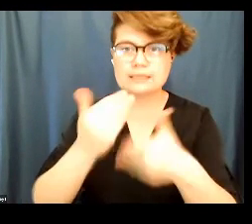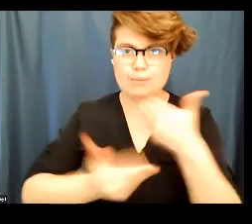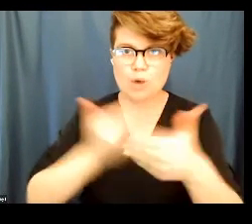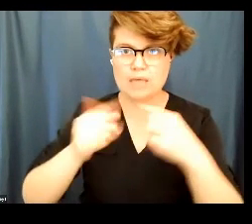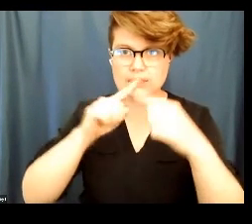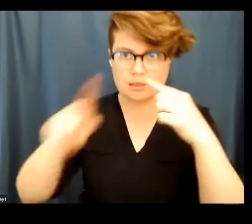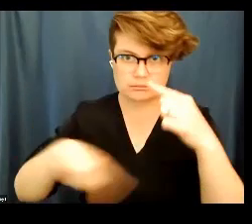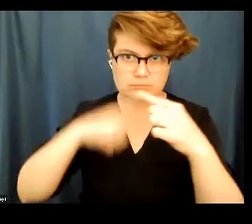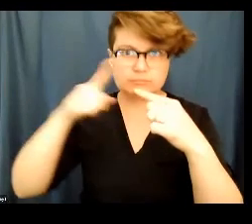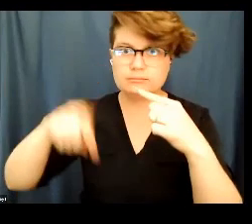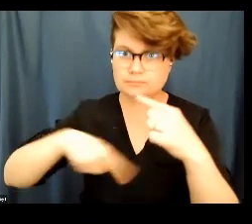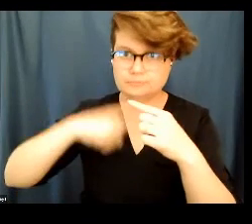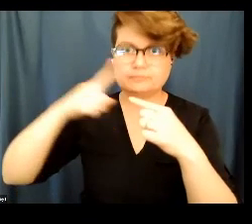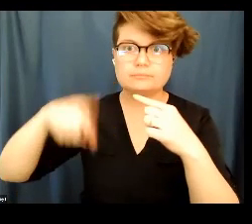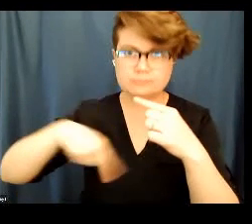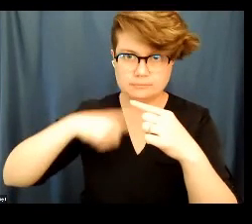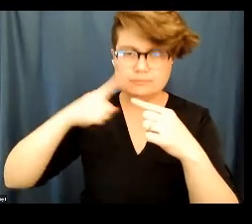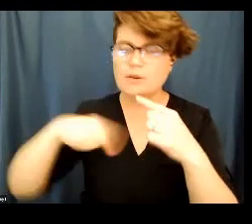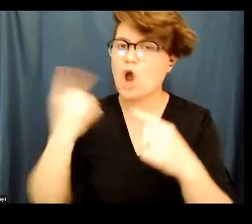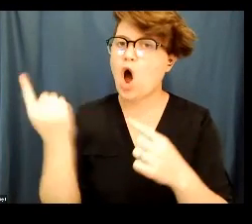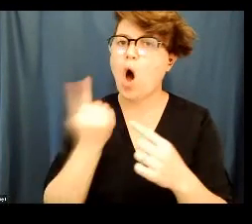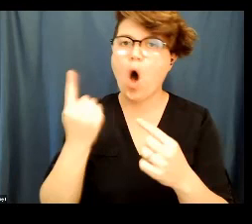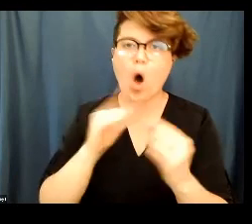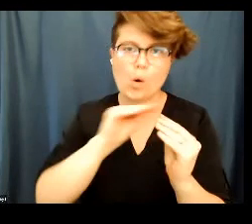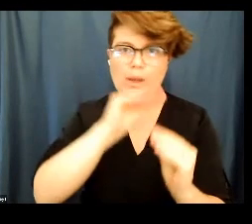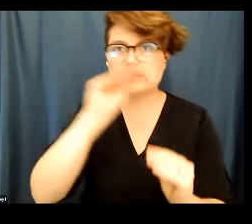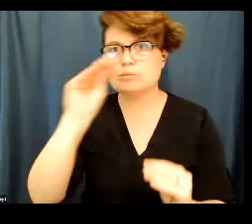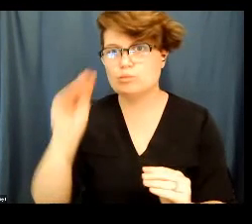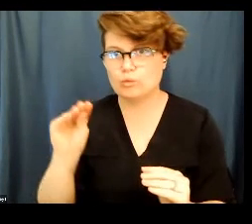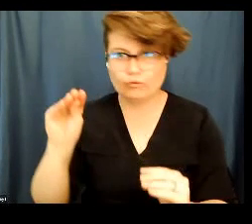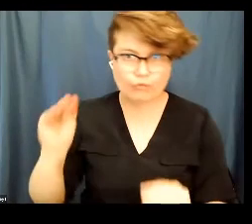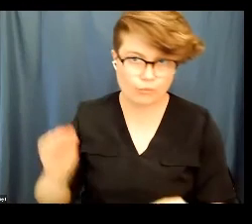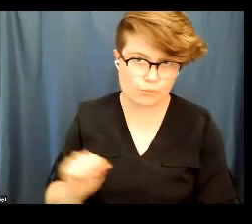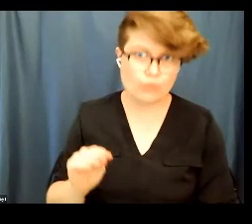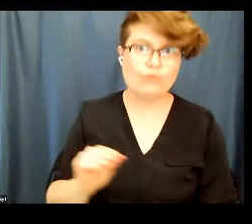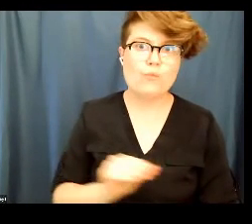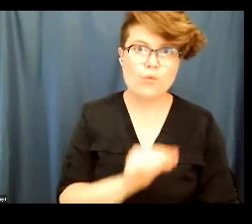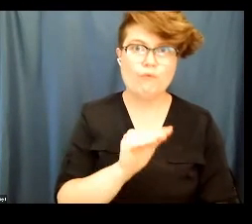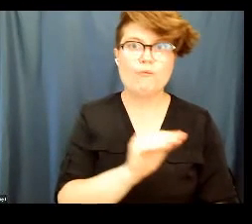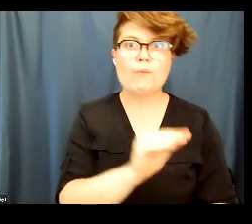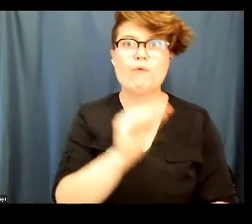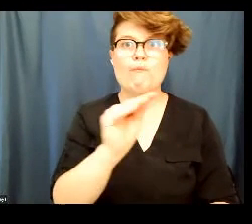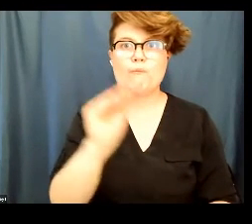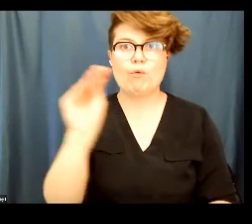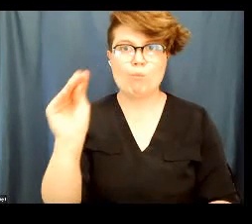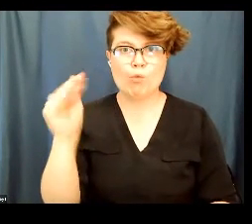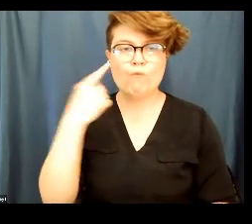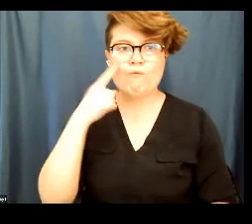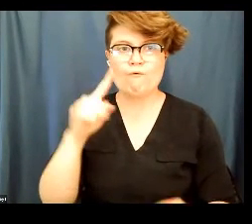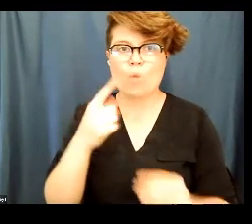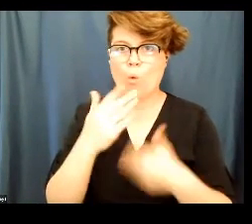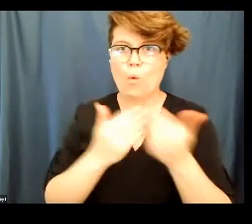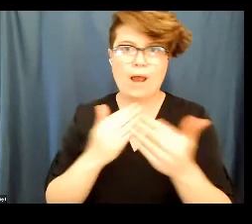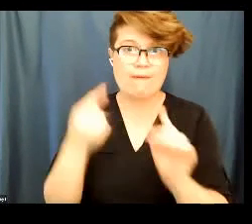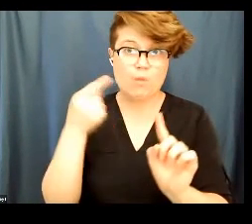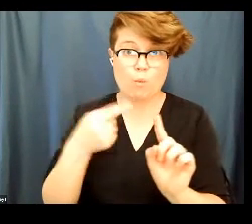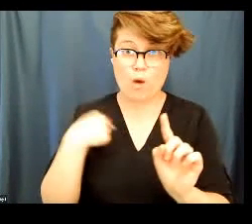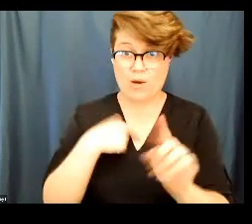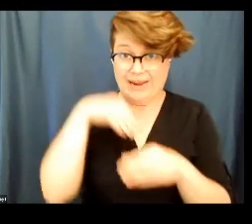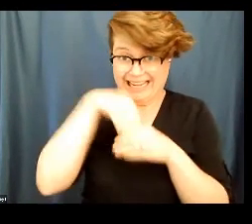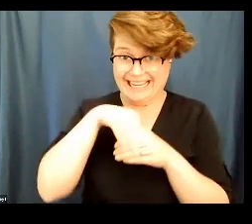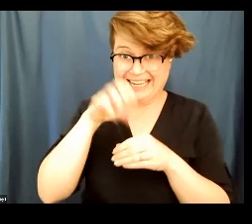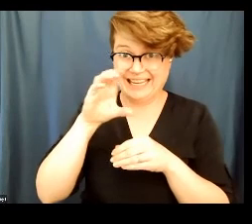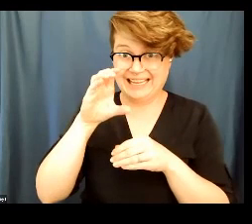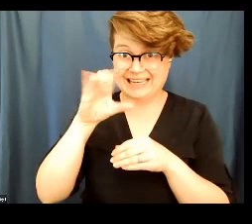We should always be moving on to the next part of the cycle. At whatever point we are in this cycle, we want to keep it